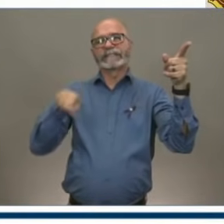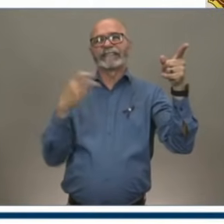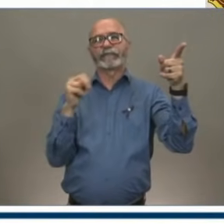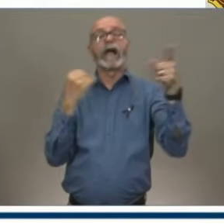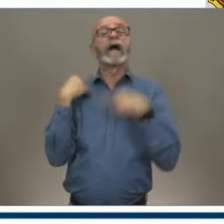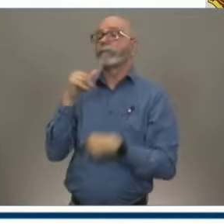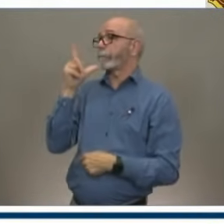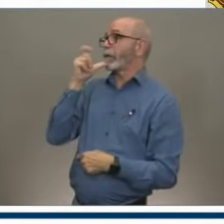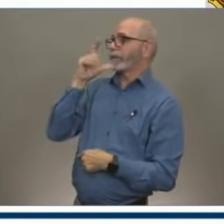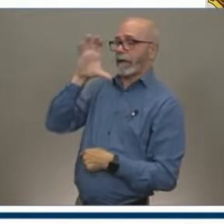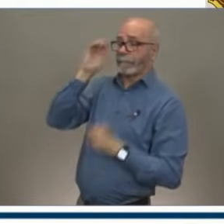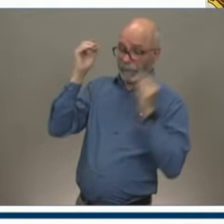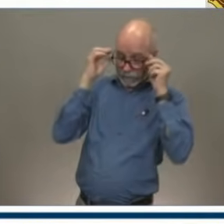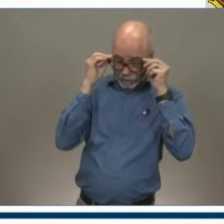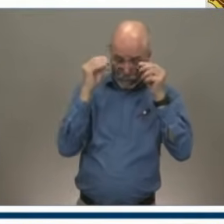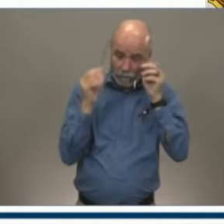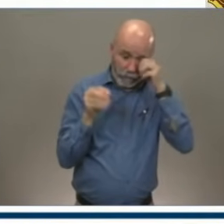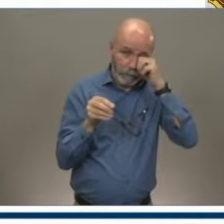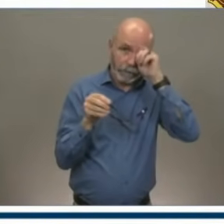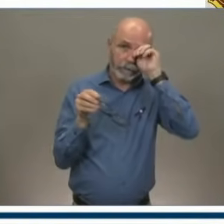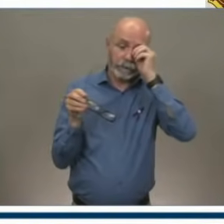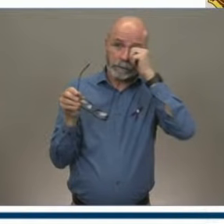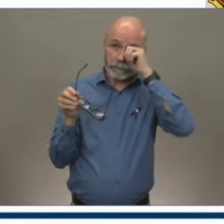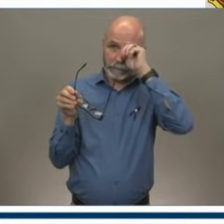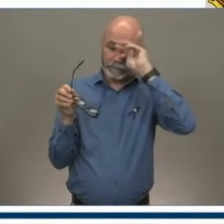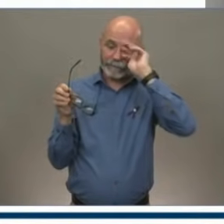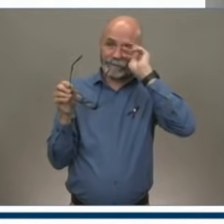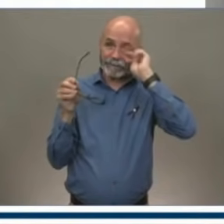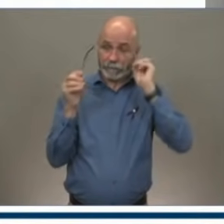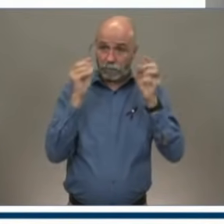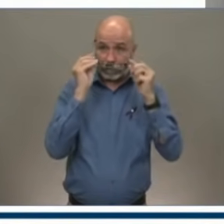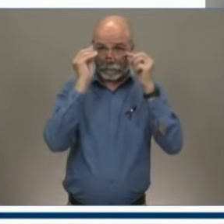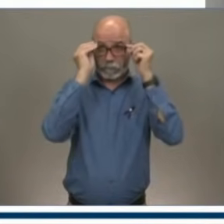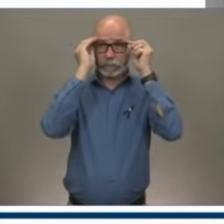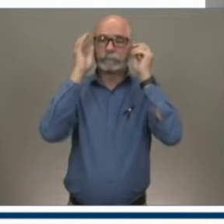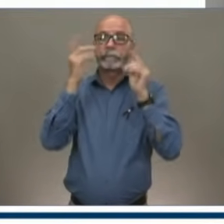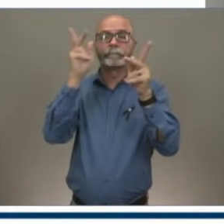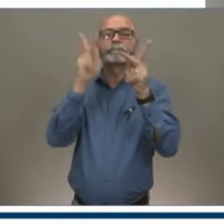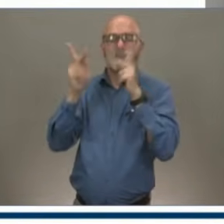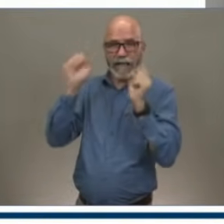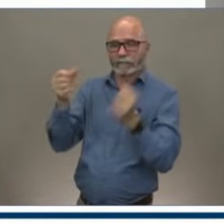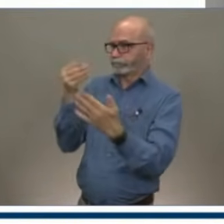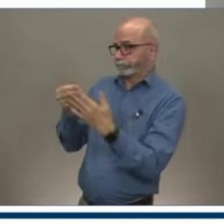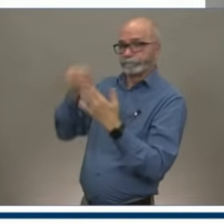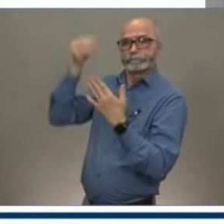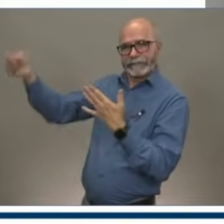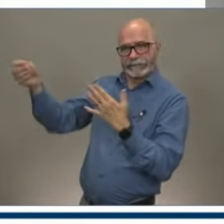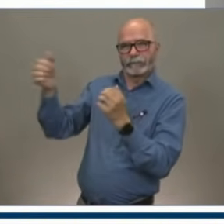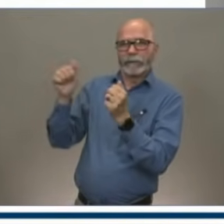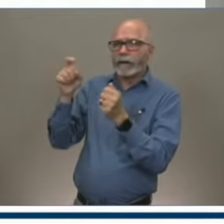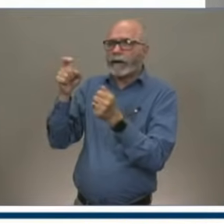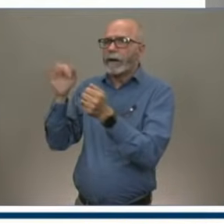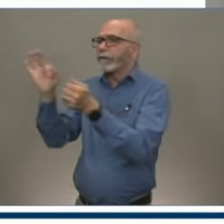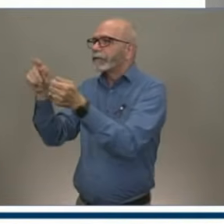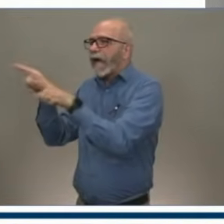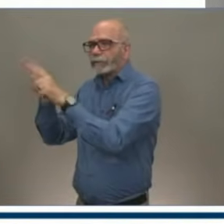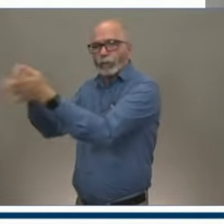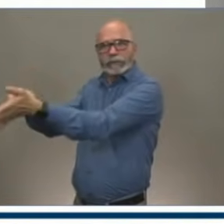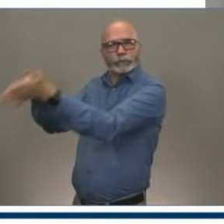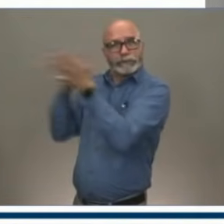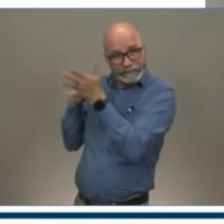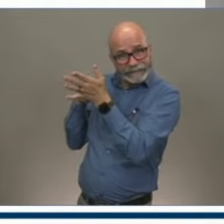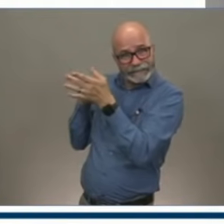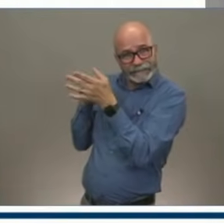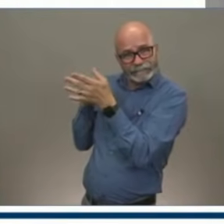well. And through our own procurement are looking at purchasing what required. But I want to thank everyone who's